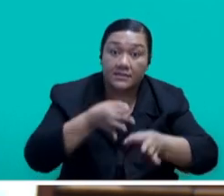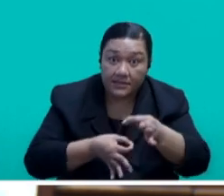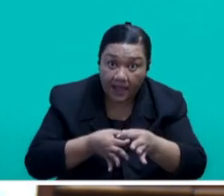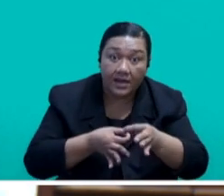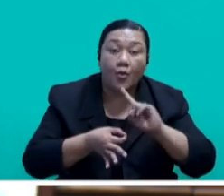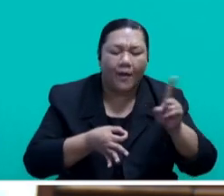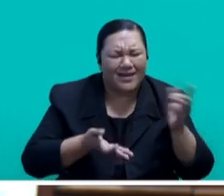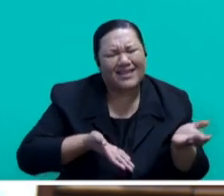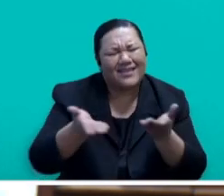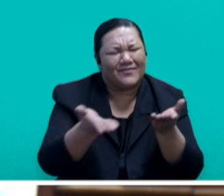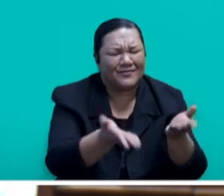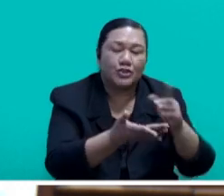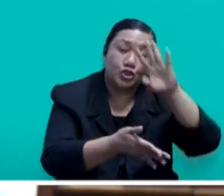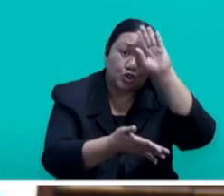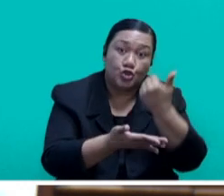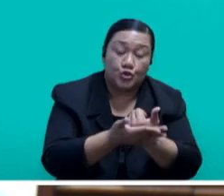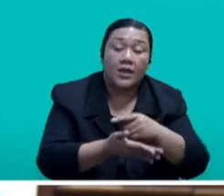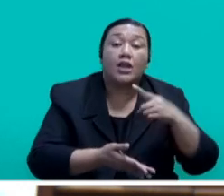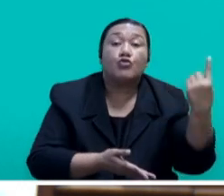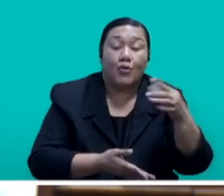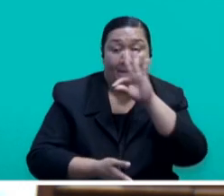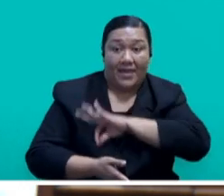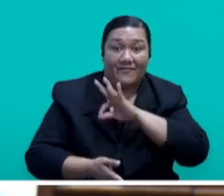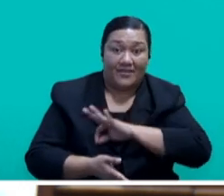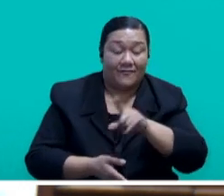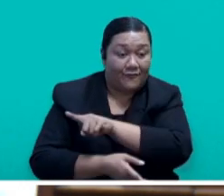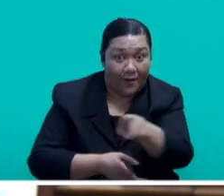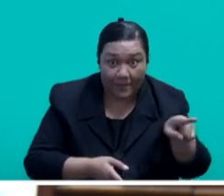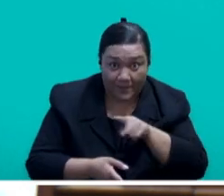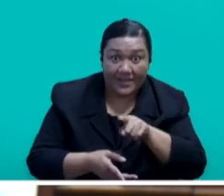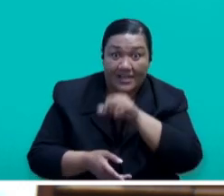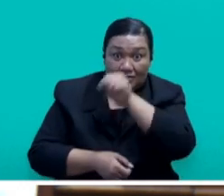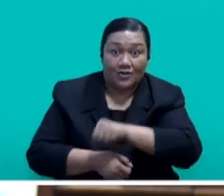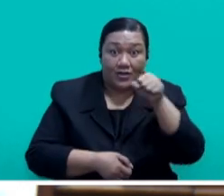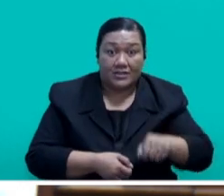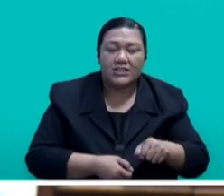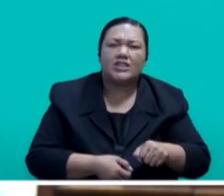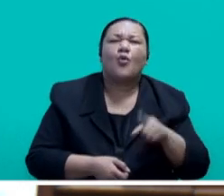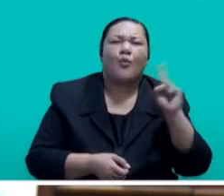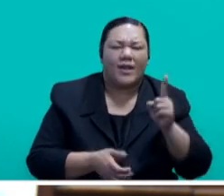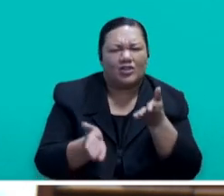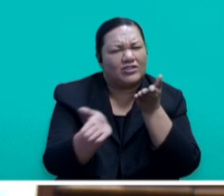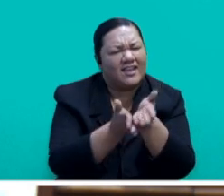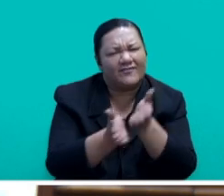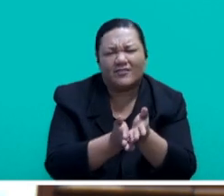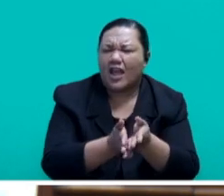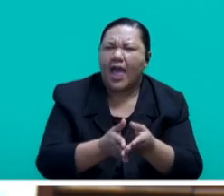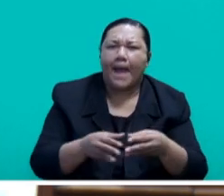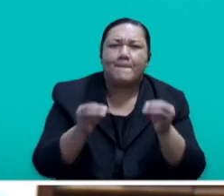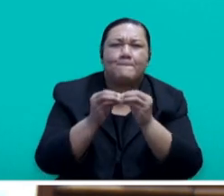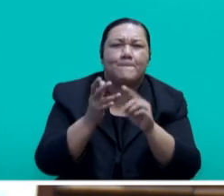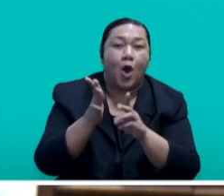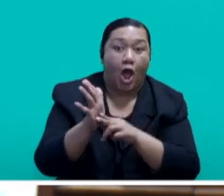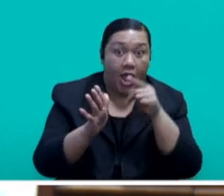children or students who have benefited from that will have to serve a bond by working in Fiji for a